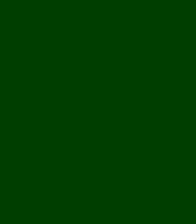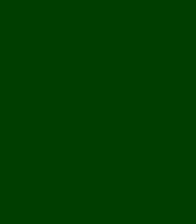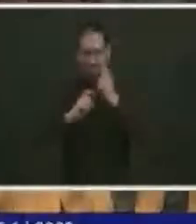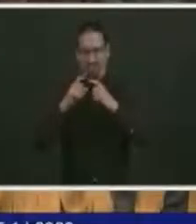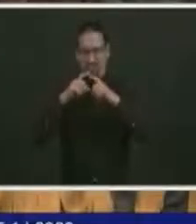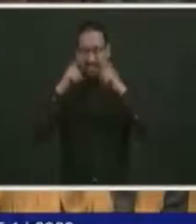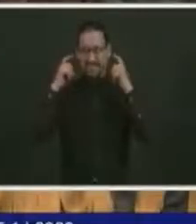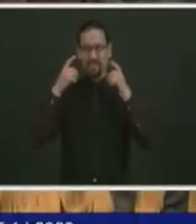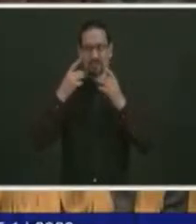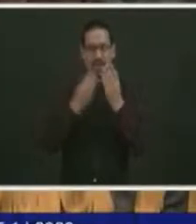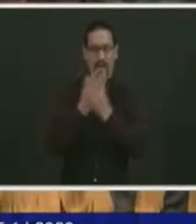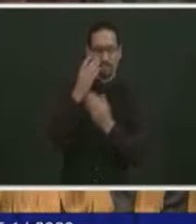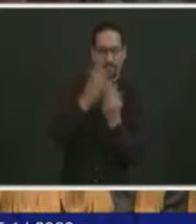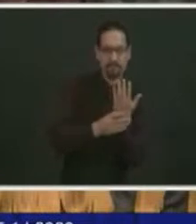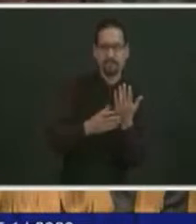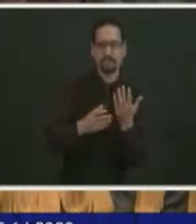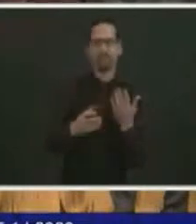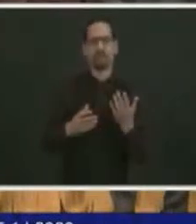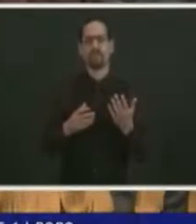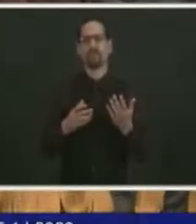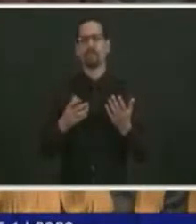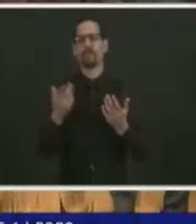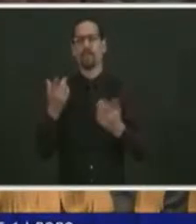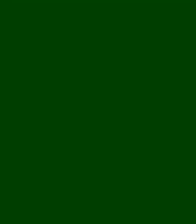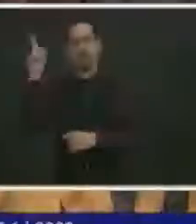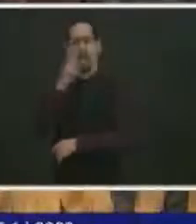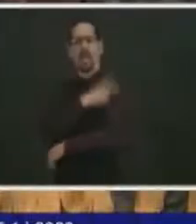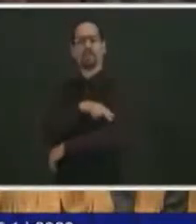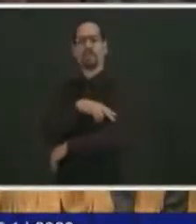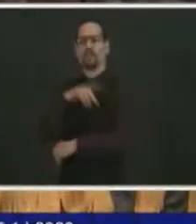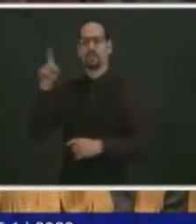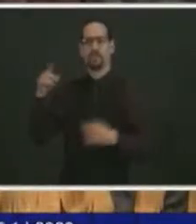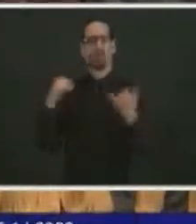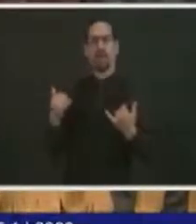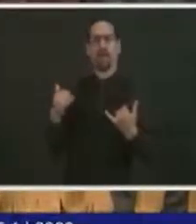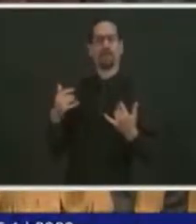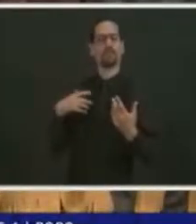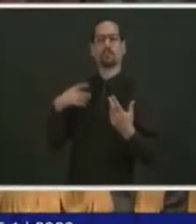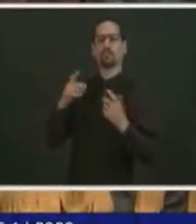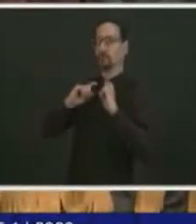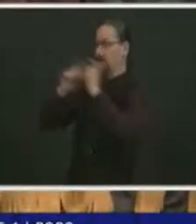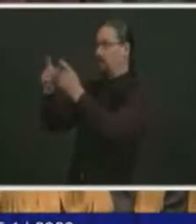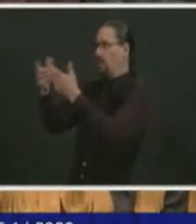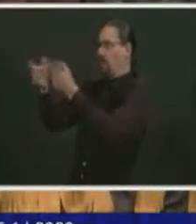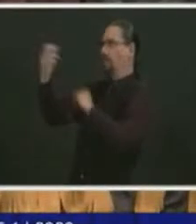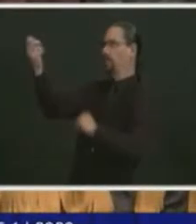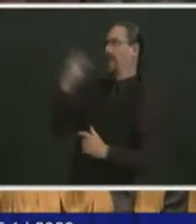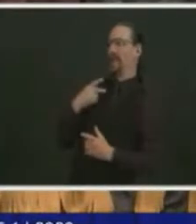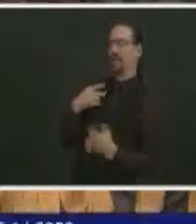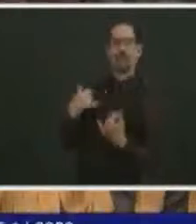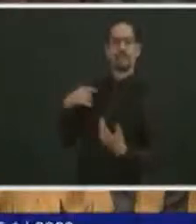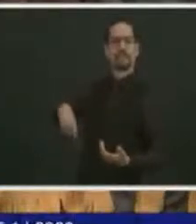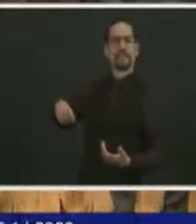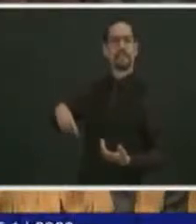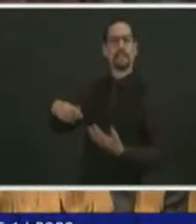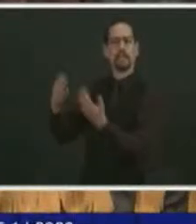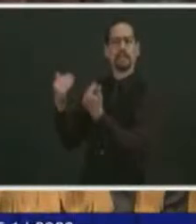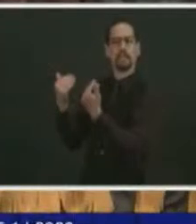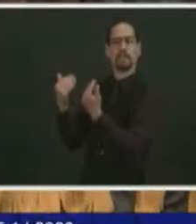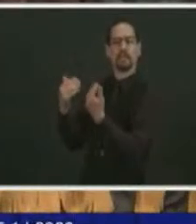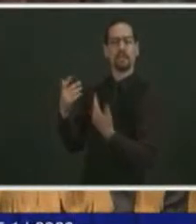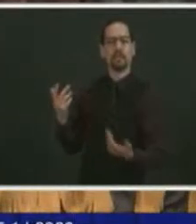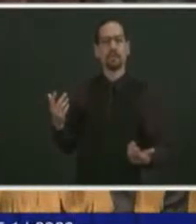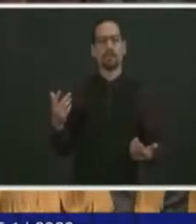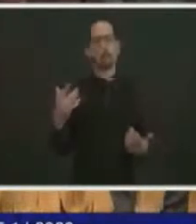gloves, grade disinfectant. Now she wants them back. So with all these resources that we have, her issue is PPE. She's an